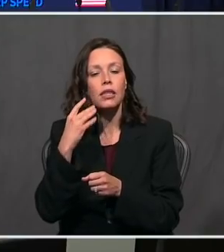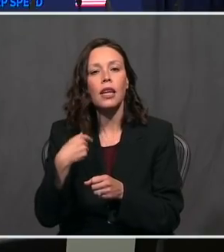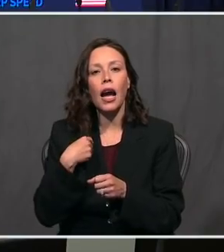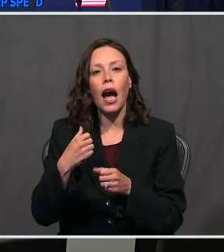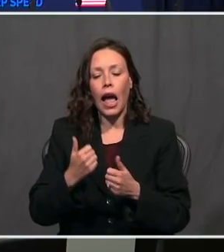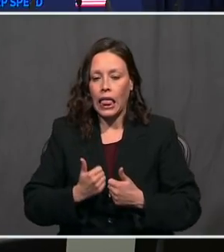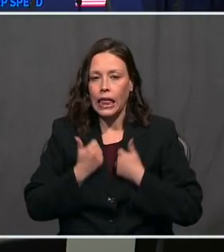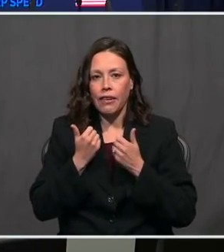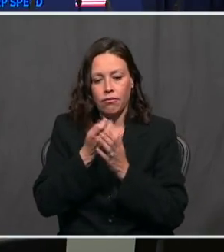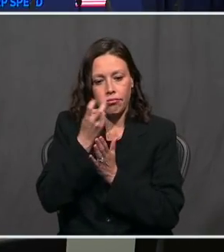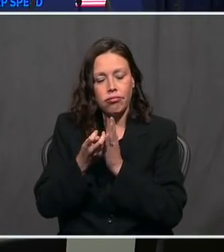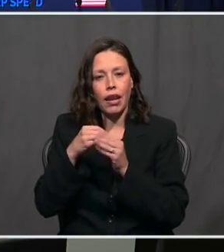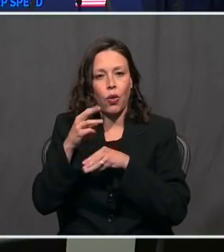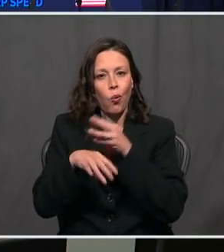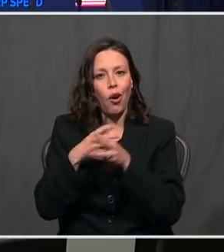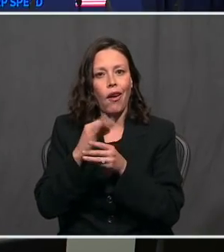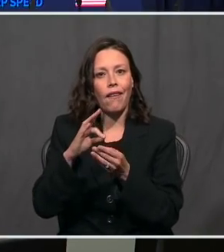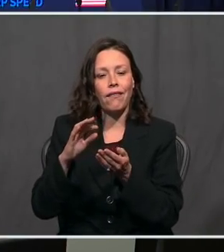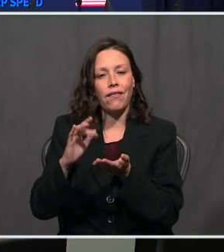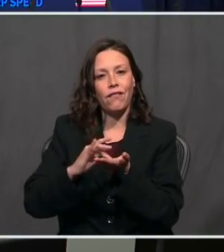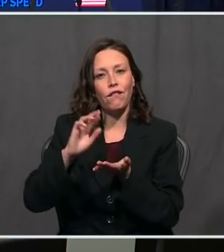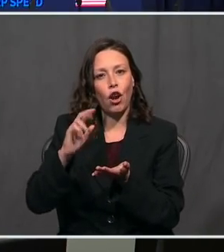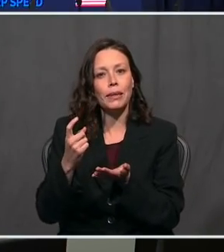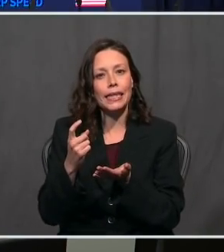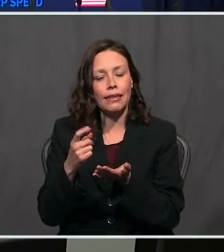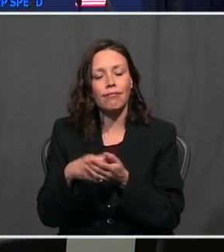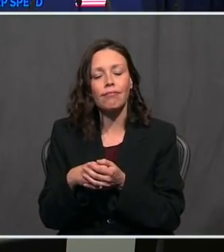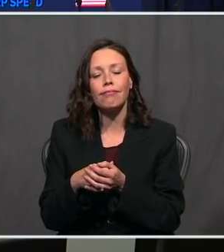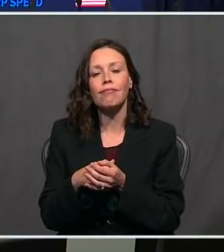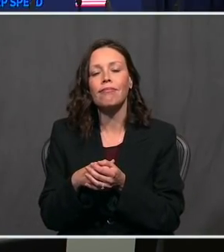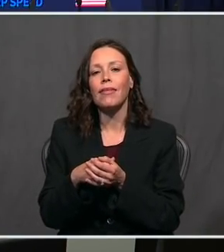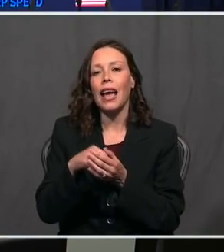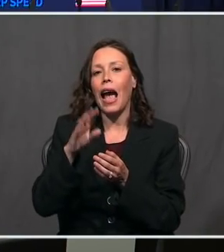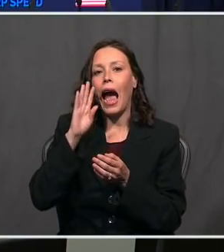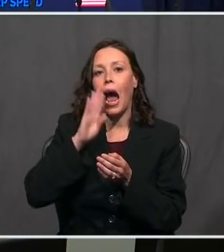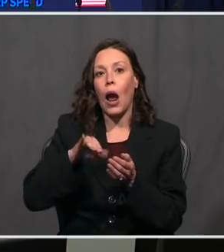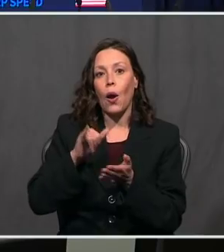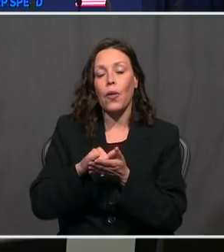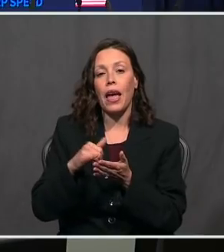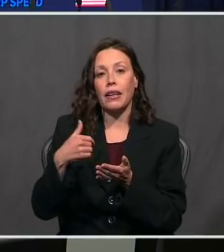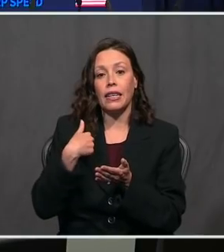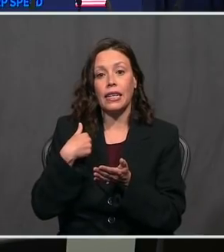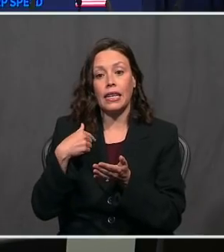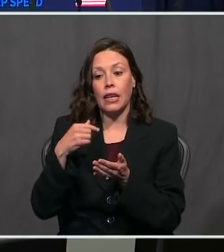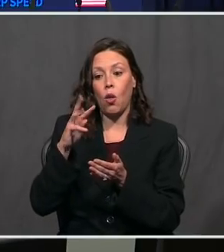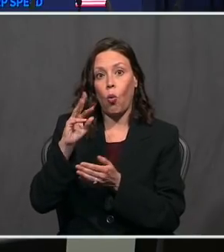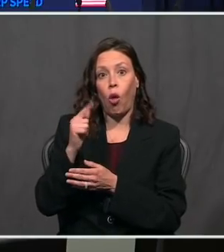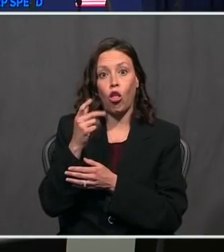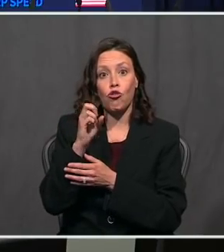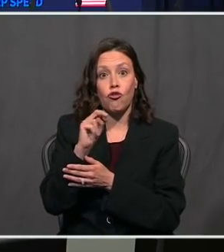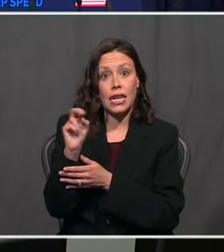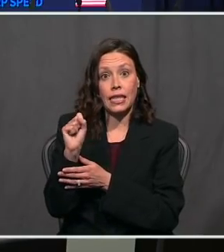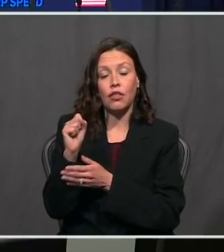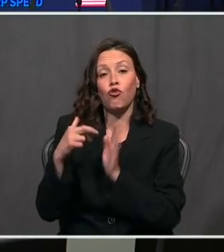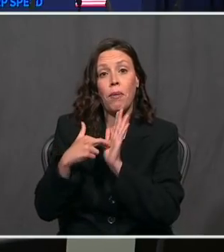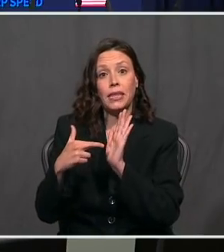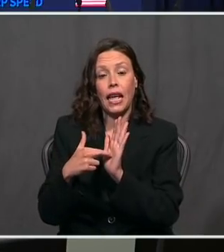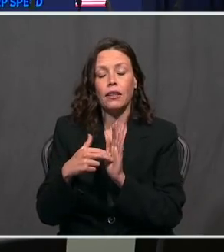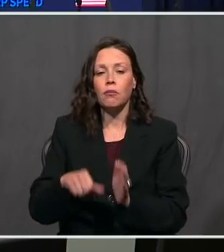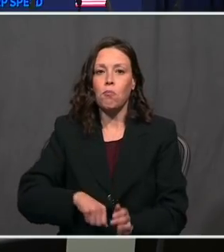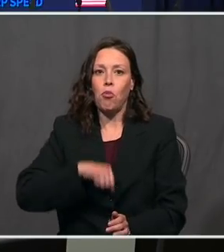and breathe pharmacy each and every day, and I can tell you that pharmacist, pharmacy, and Walgreens is just proud to be here as part of